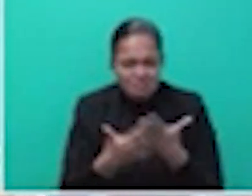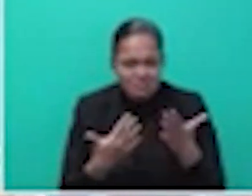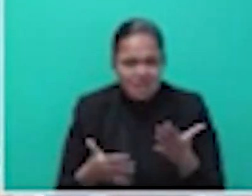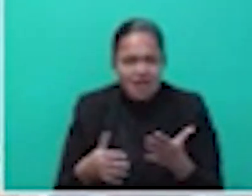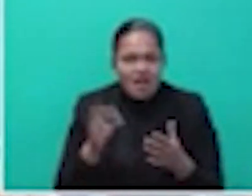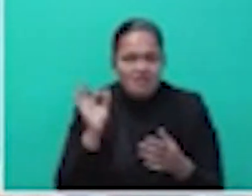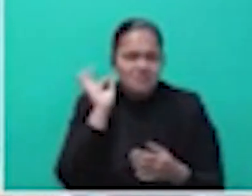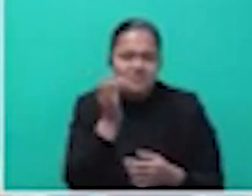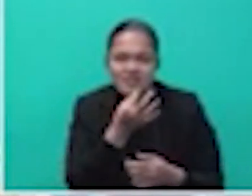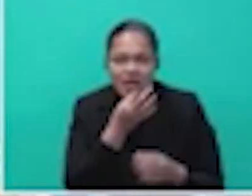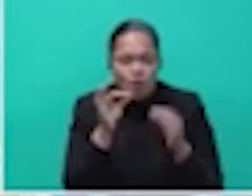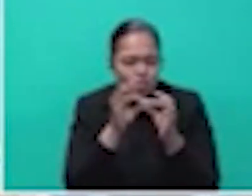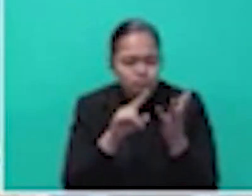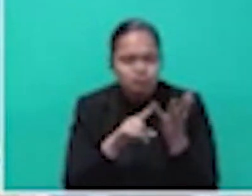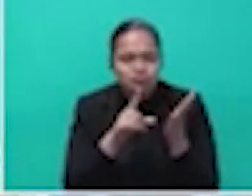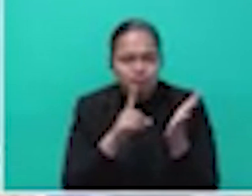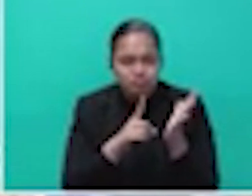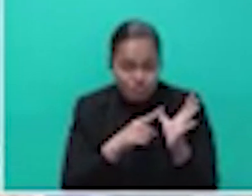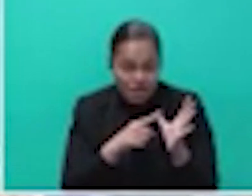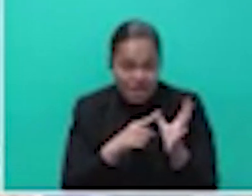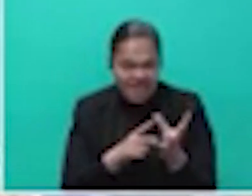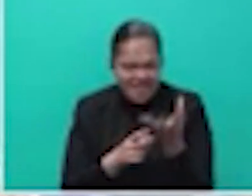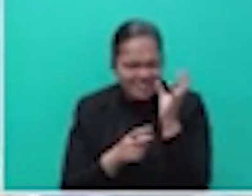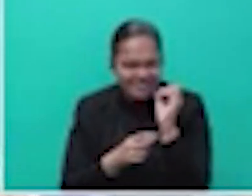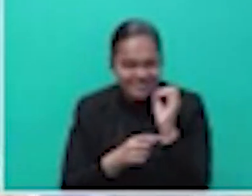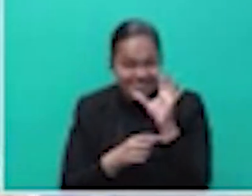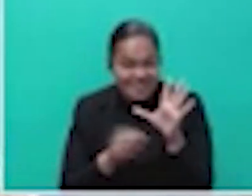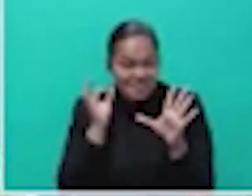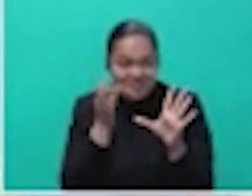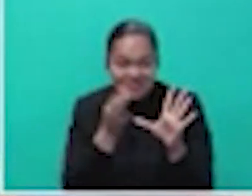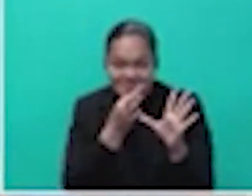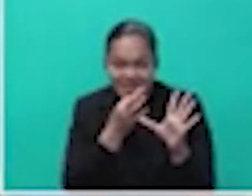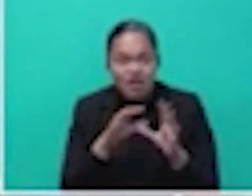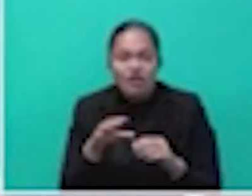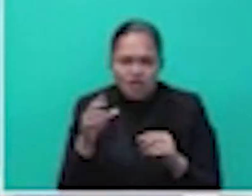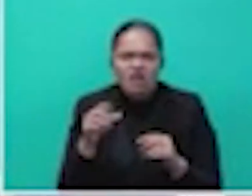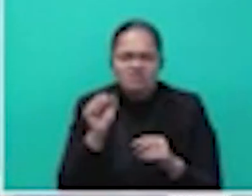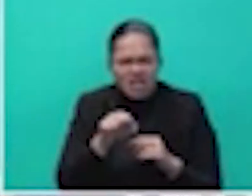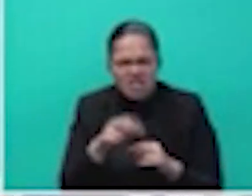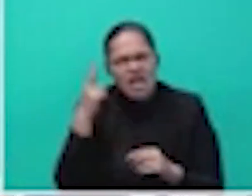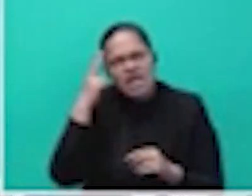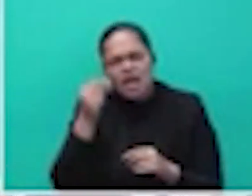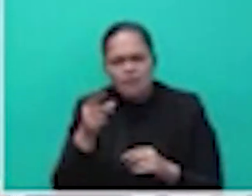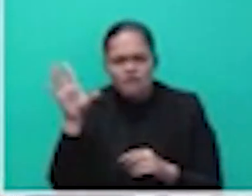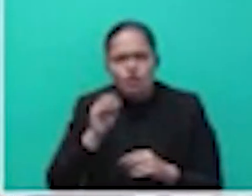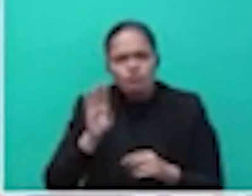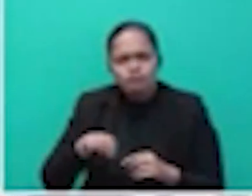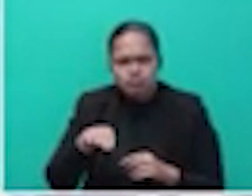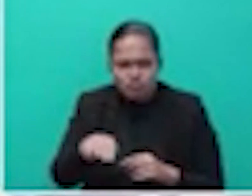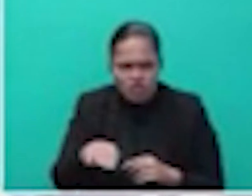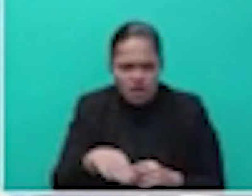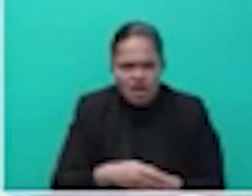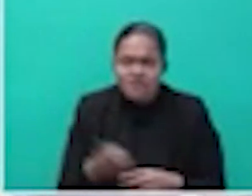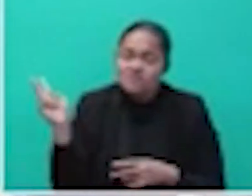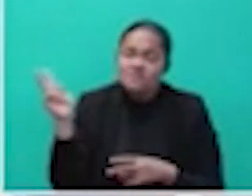Mbua. The Mbua is, well, it's actually from Mbua, it's named after Mbua, the Vanua of the